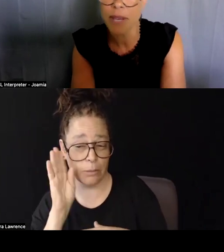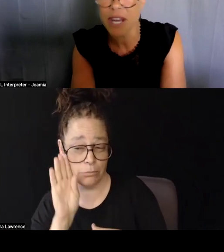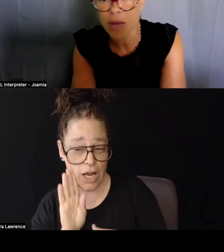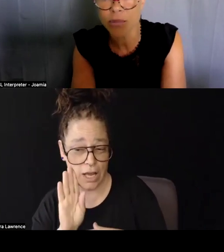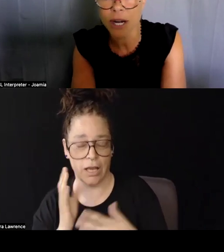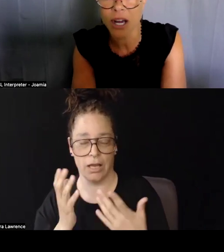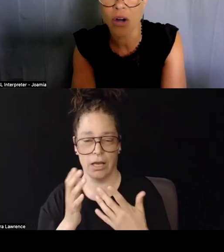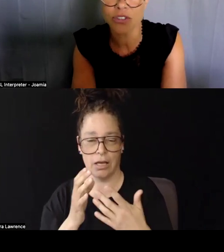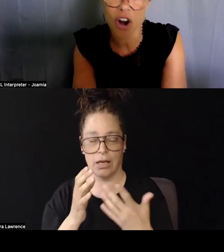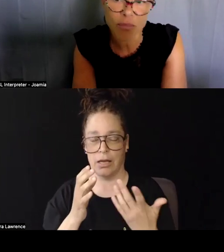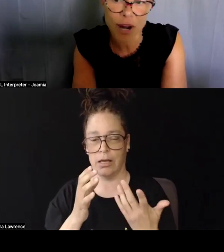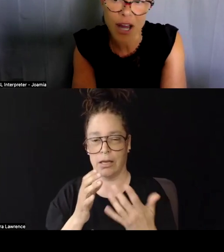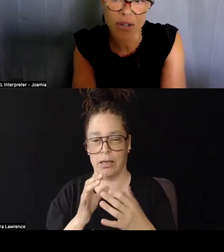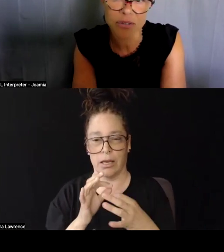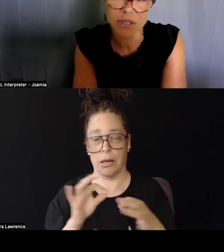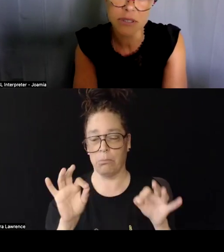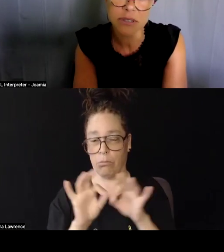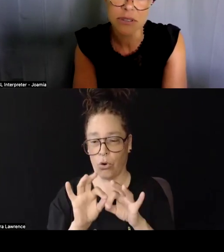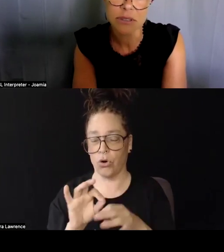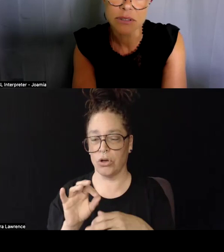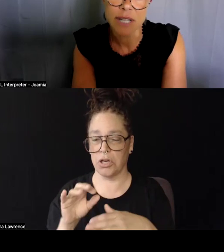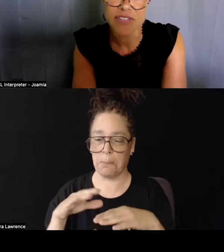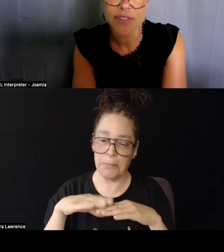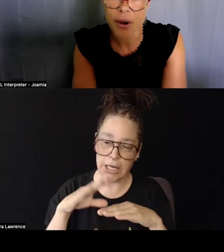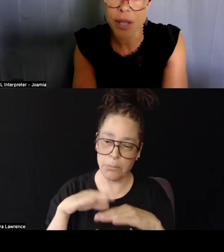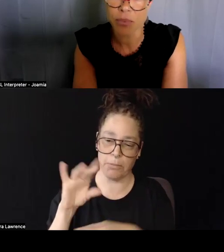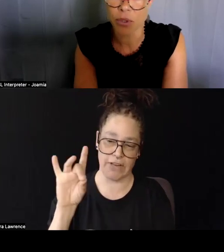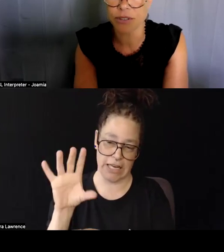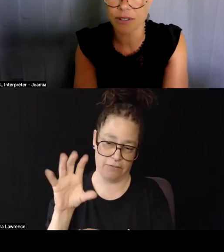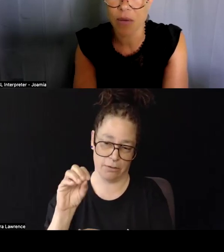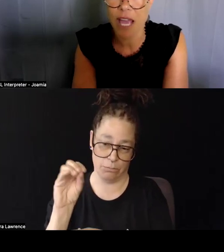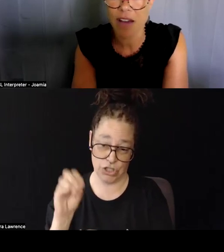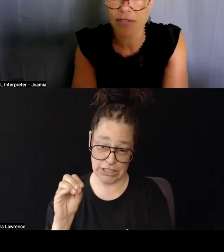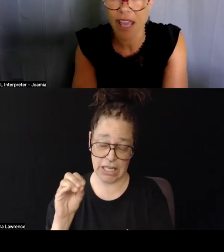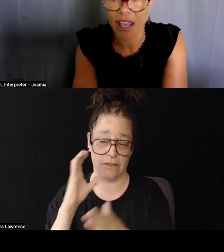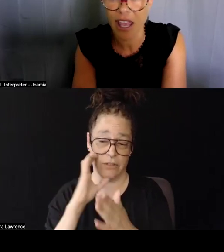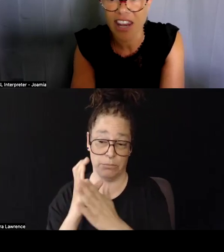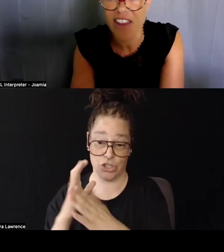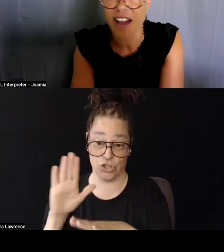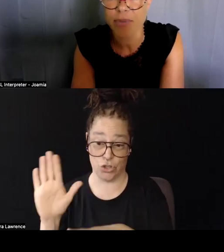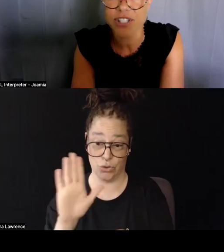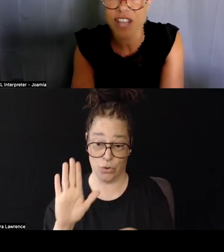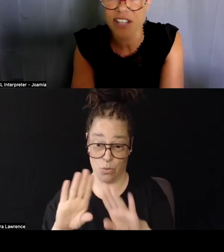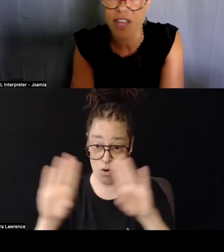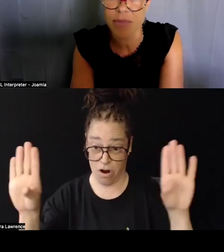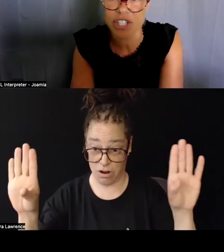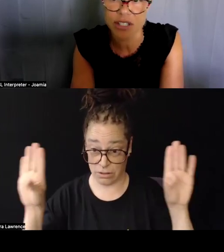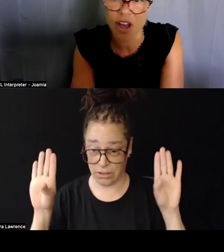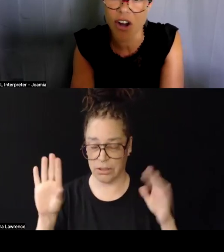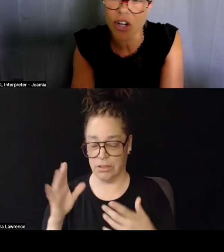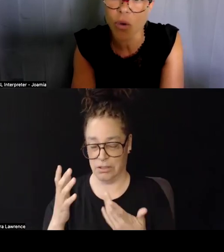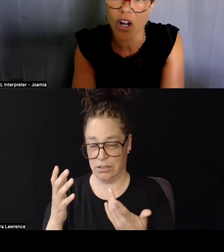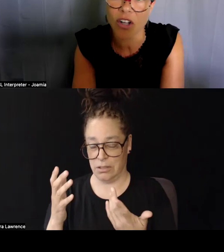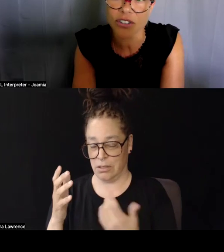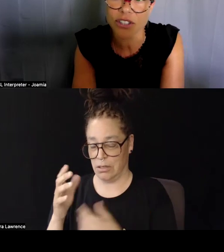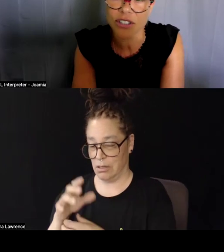Tan, medium brown, dark brown. It's very important that we have 85% of images